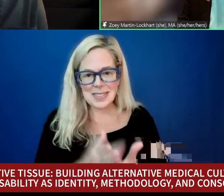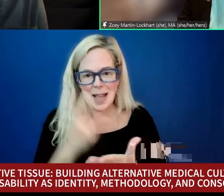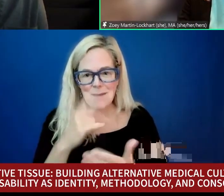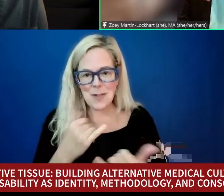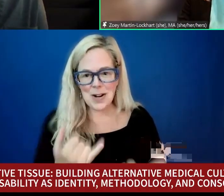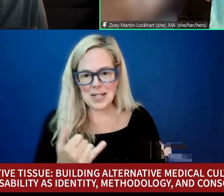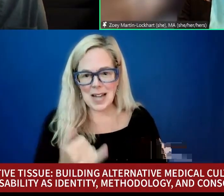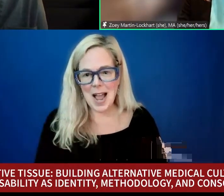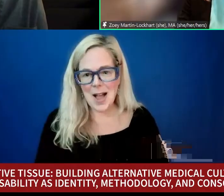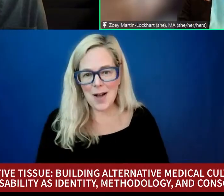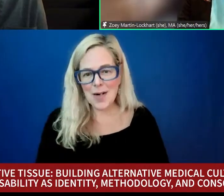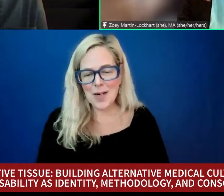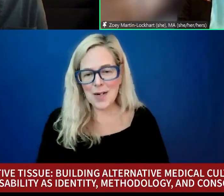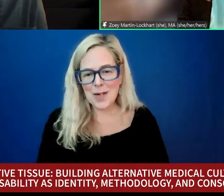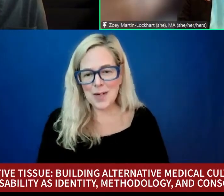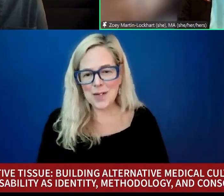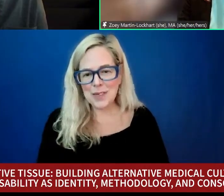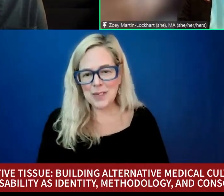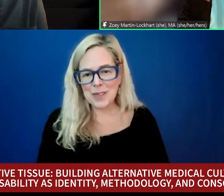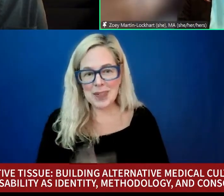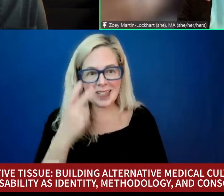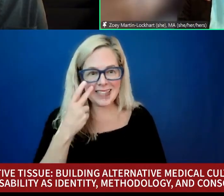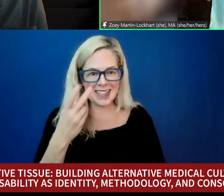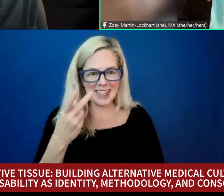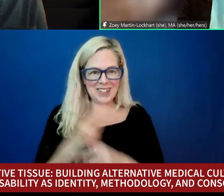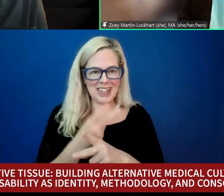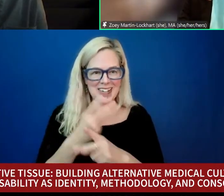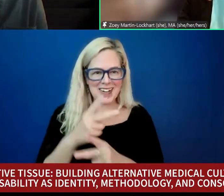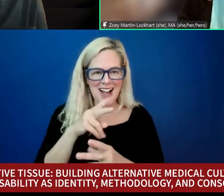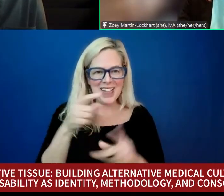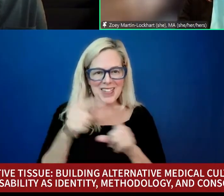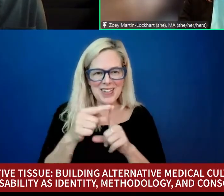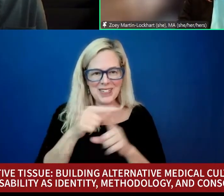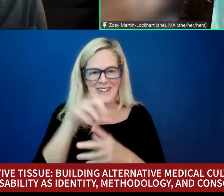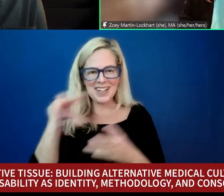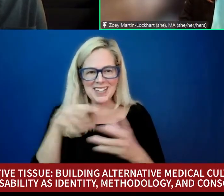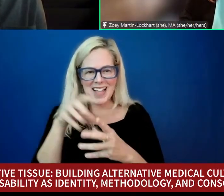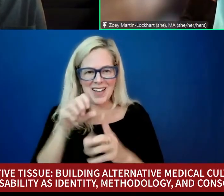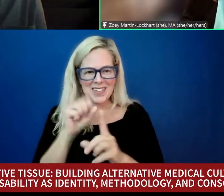and figure out the word cloud situation really fast too.